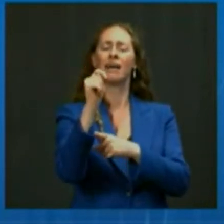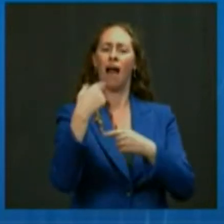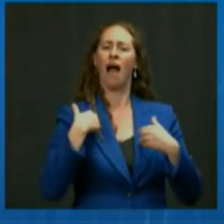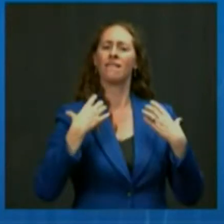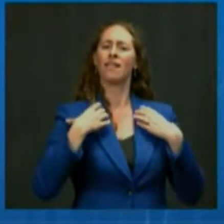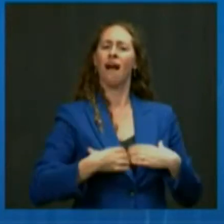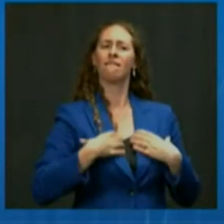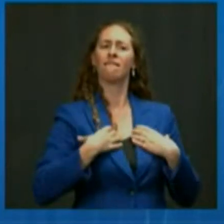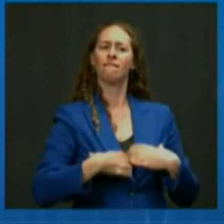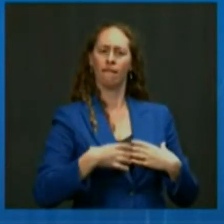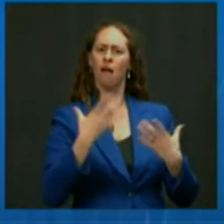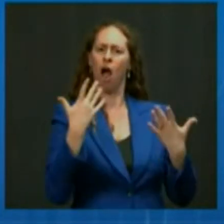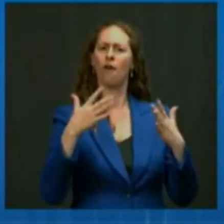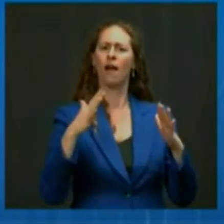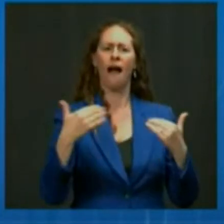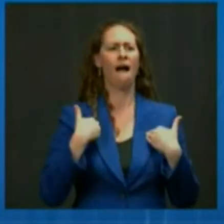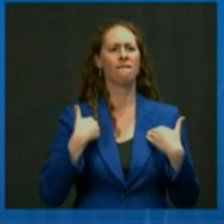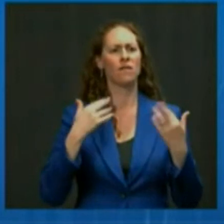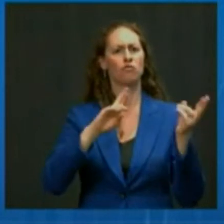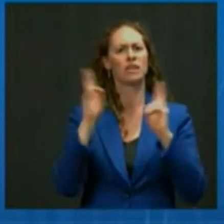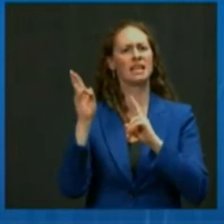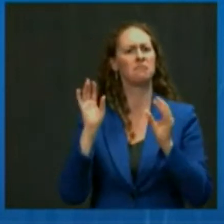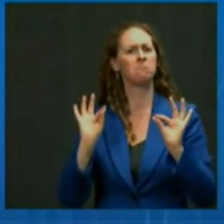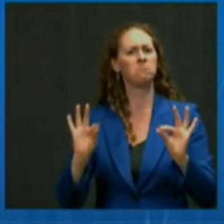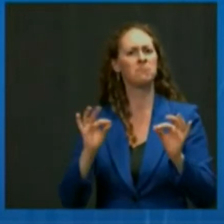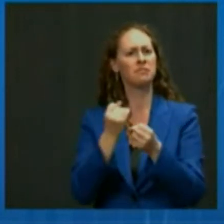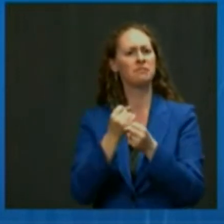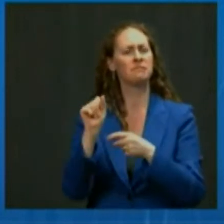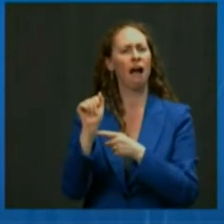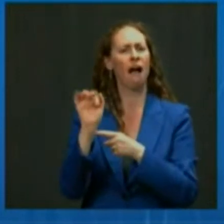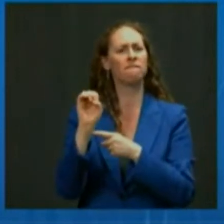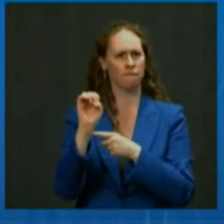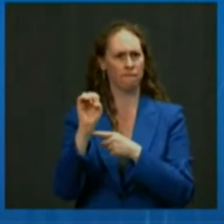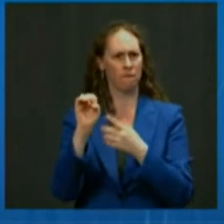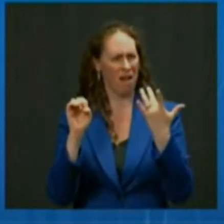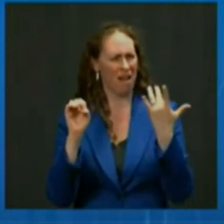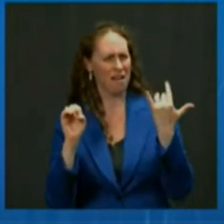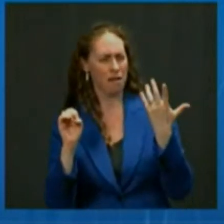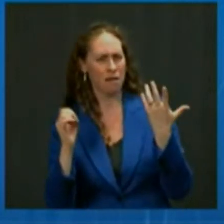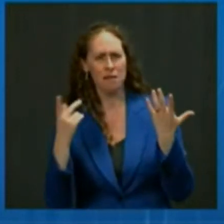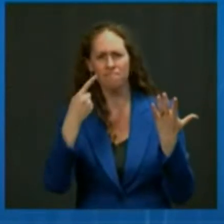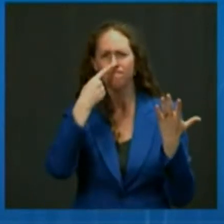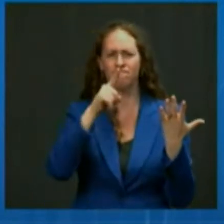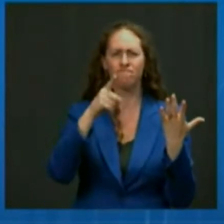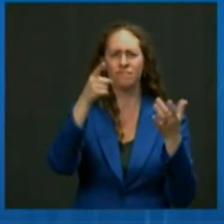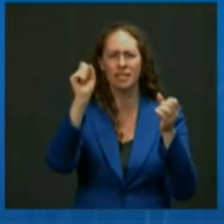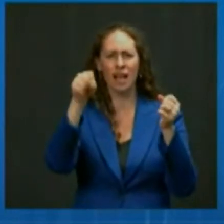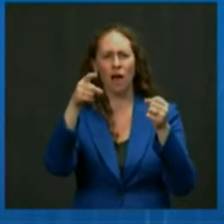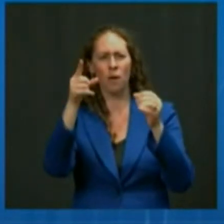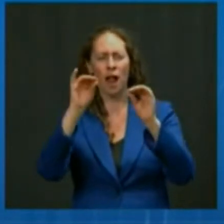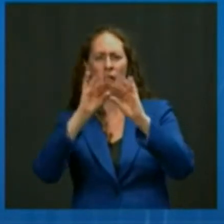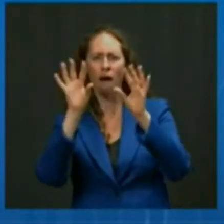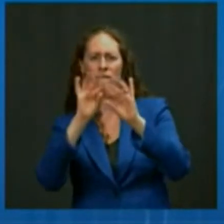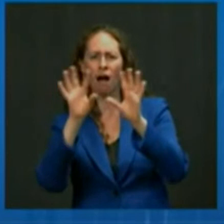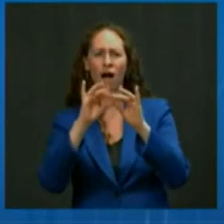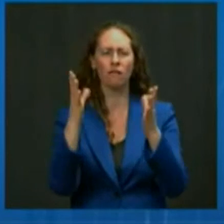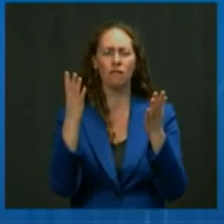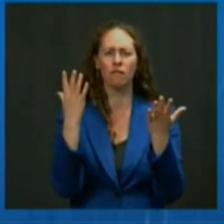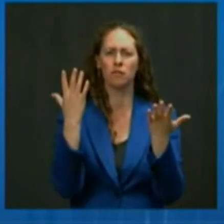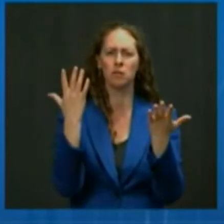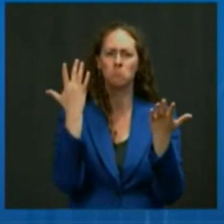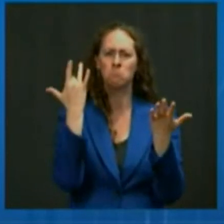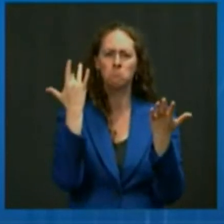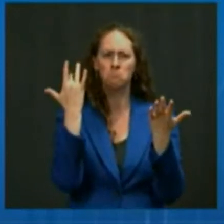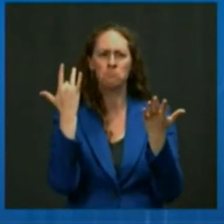Americans versus vaccinating the rest of the world, but could you explain how there isn't finite vaccine capacity and how booster shots for